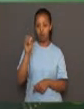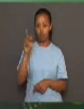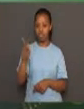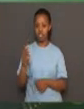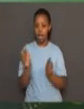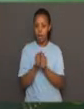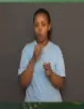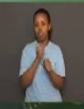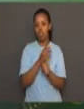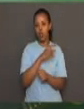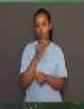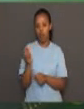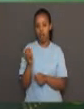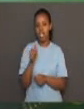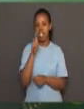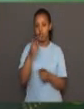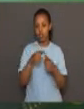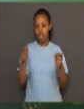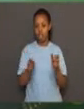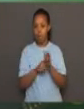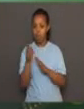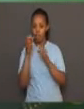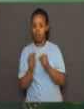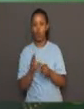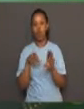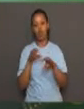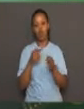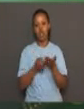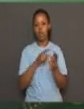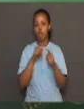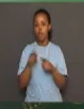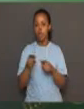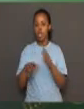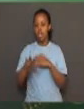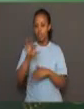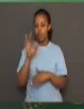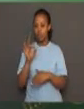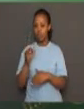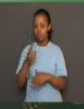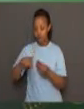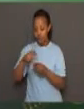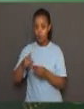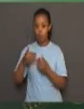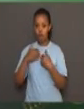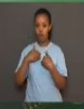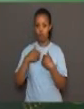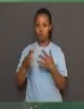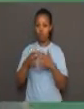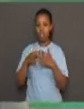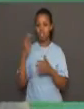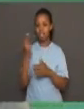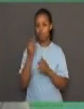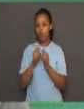Australopithecus to work together to scare off their predator and use the resources that are available to